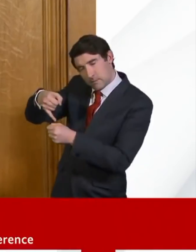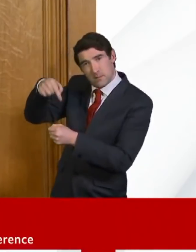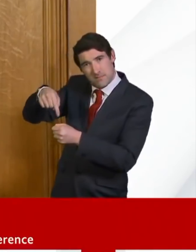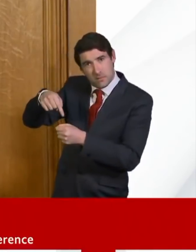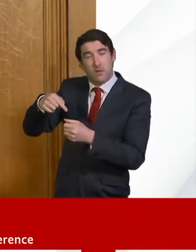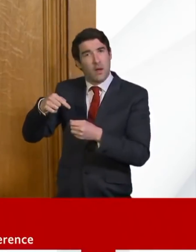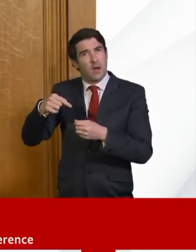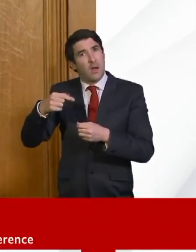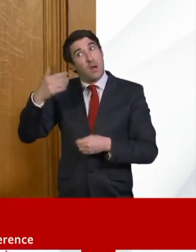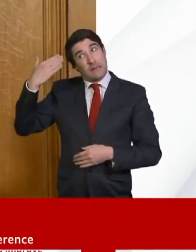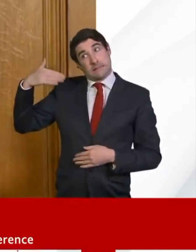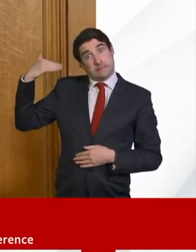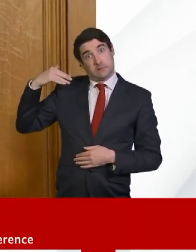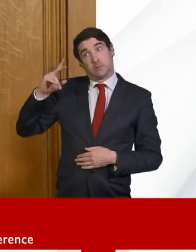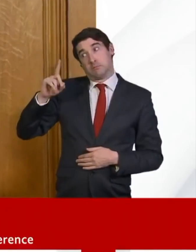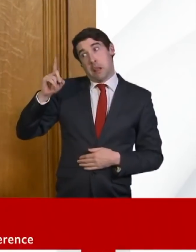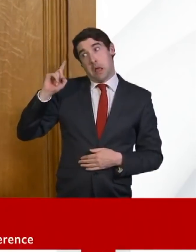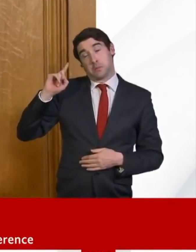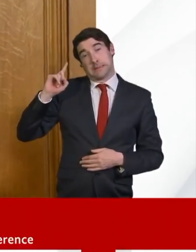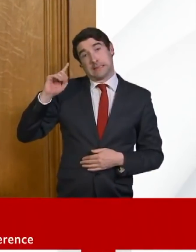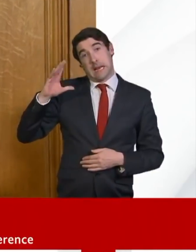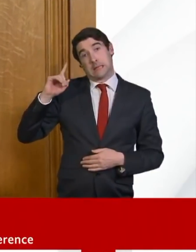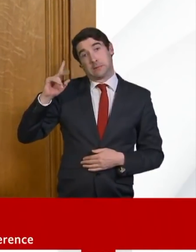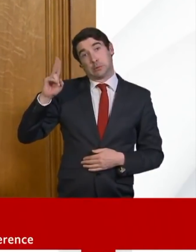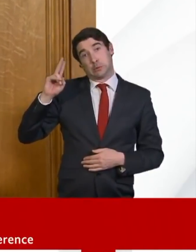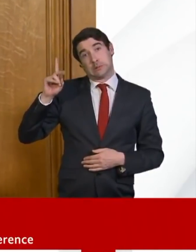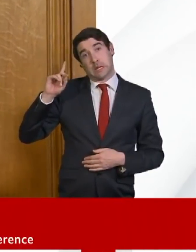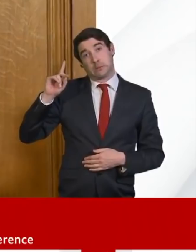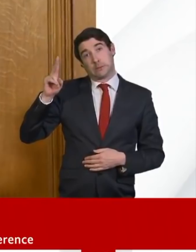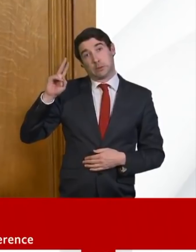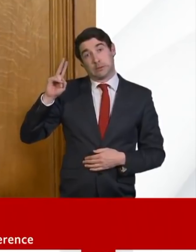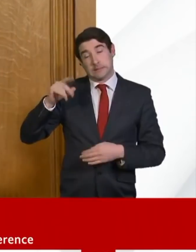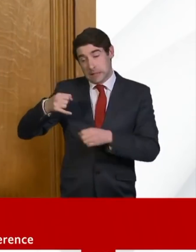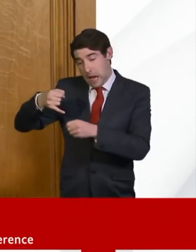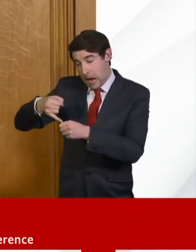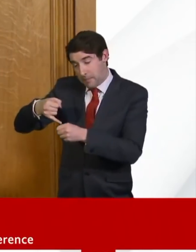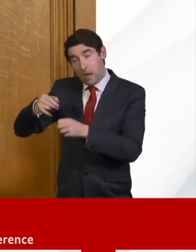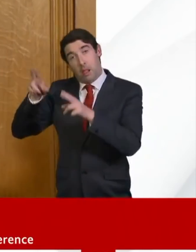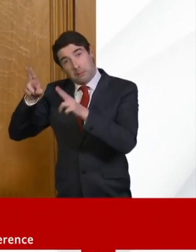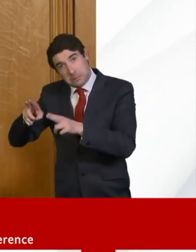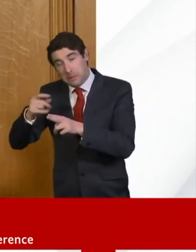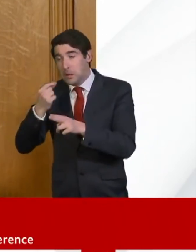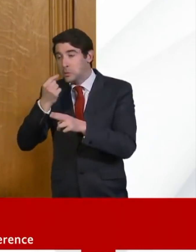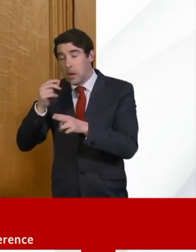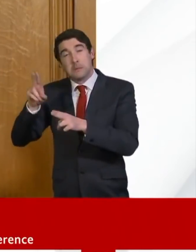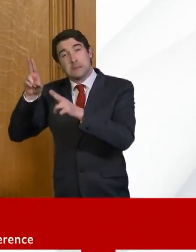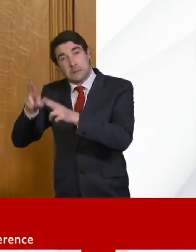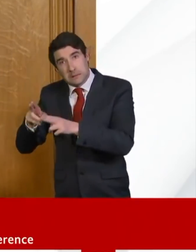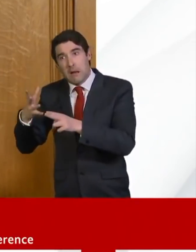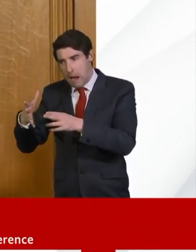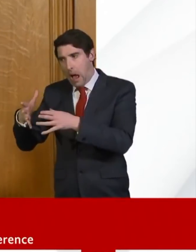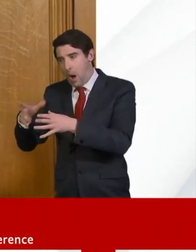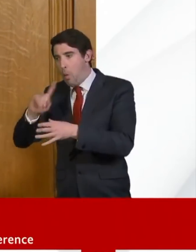That doesn't, but, you know, a testing process is a long chain of which actually doing the test is in the middle of it, but there are large parts